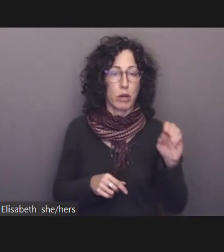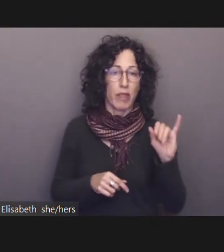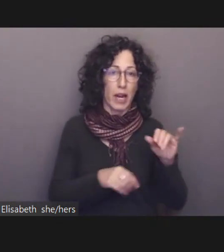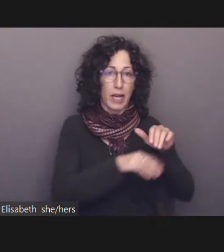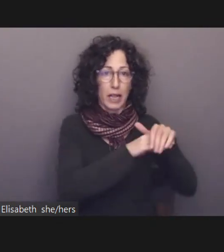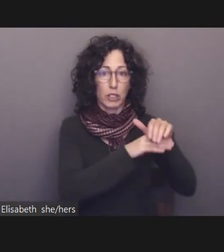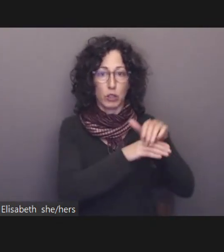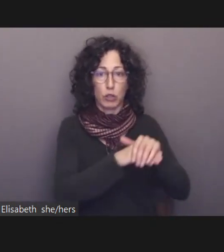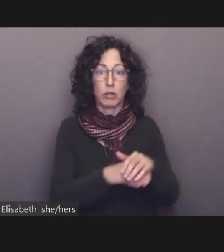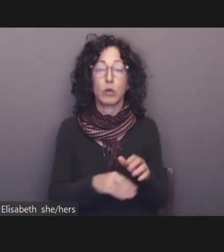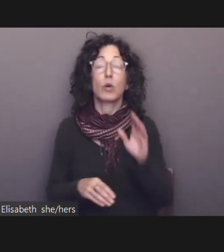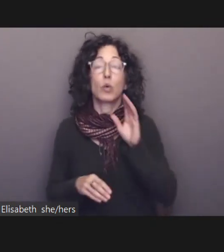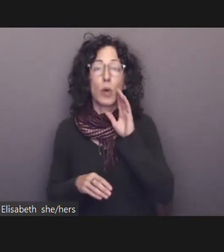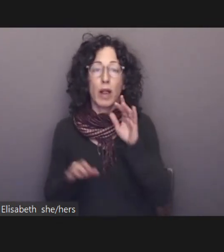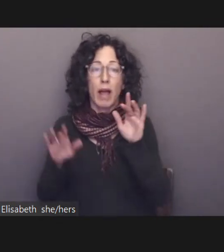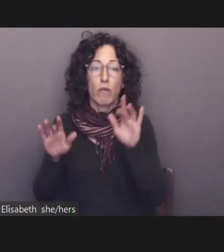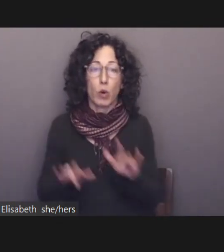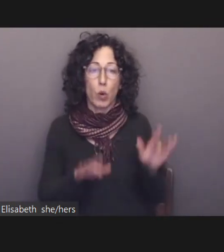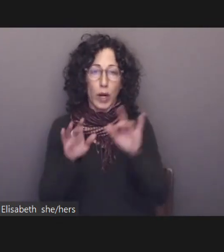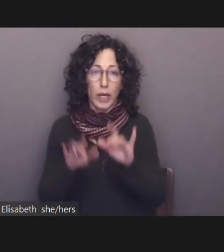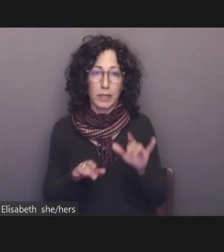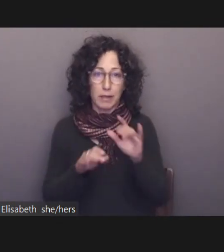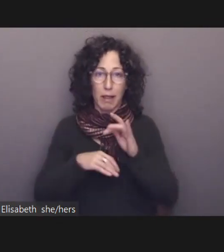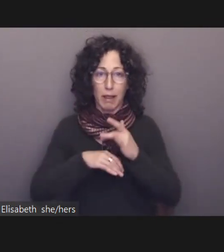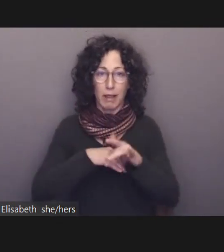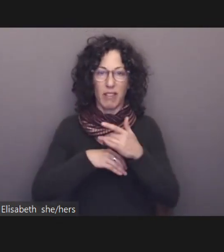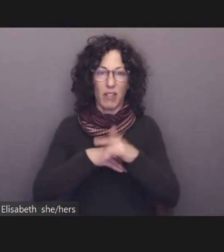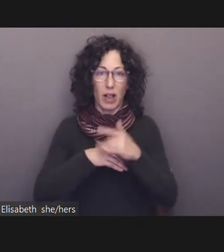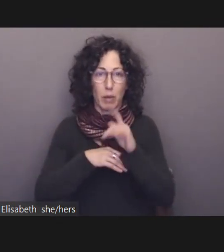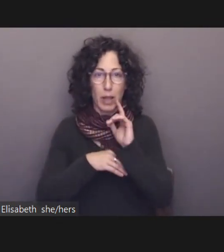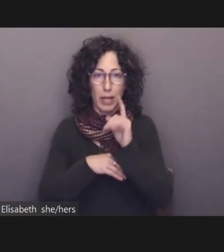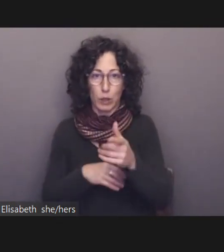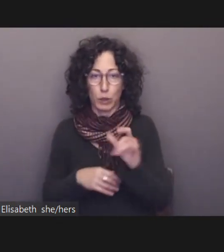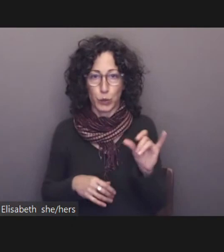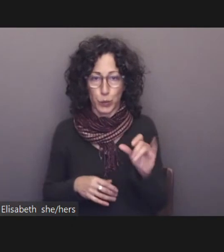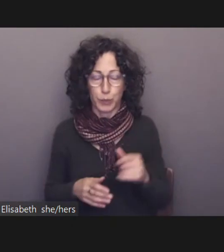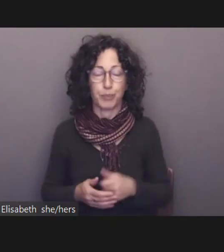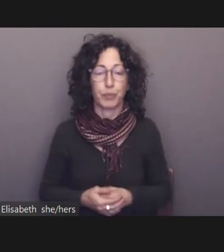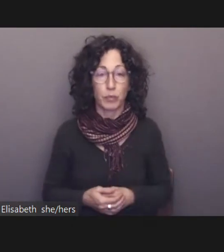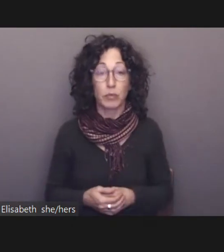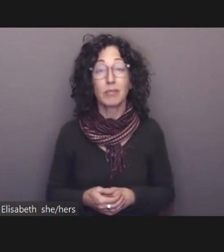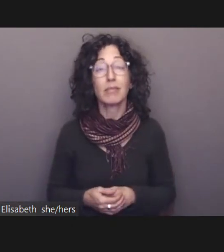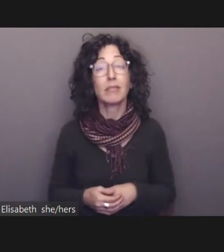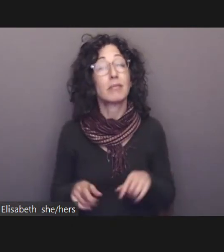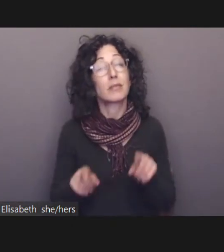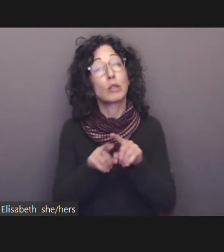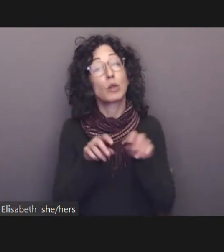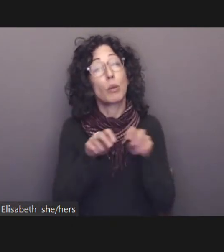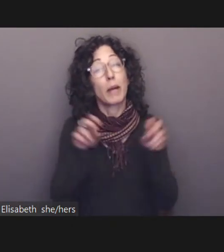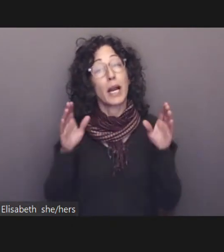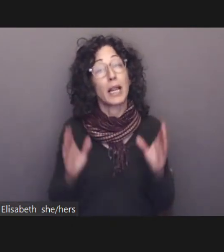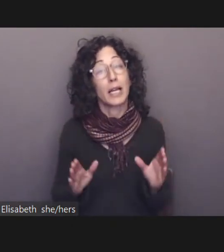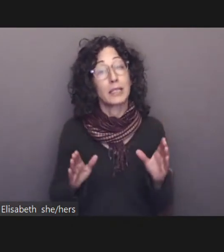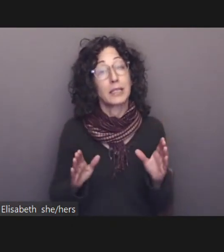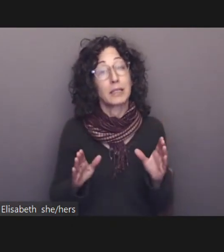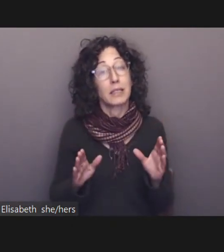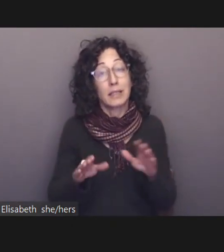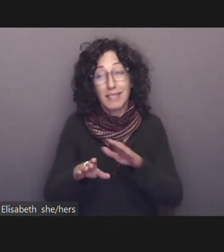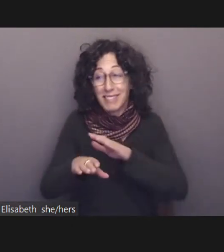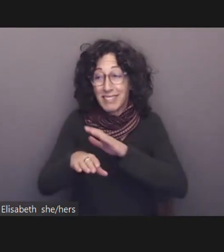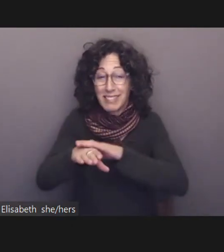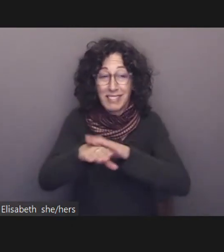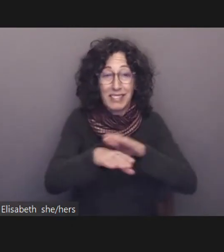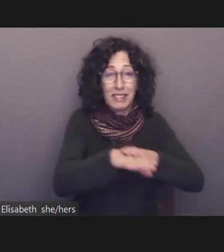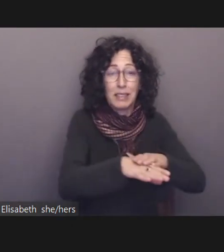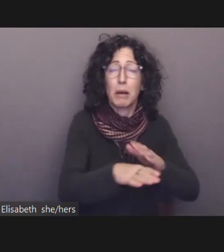in language after this meeting is over. We want to also remind the panelists not to speak too quickly so